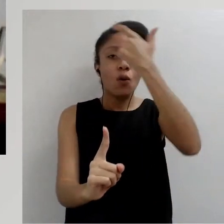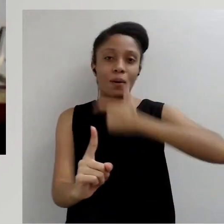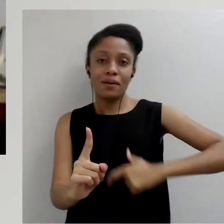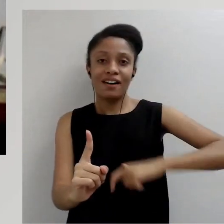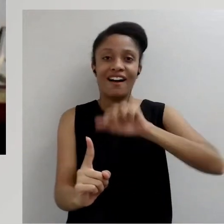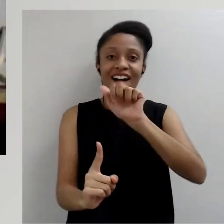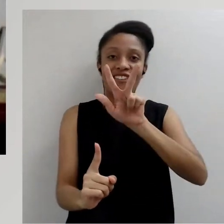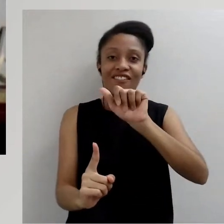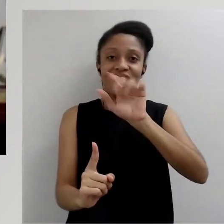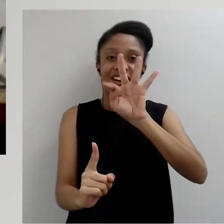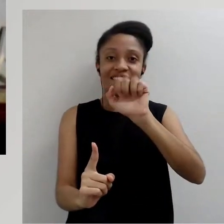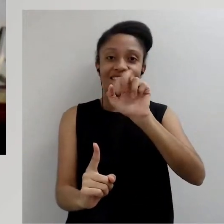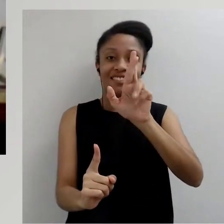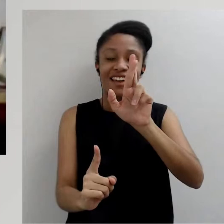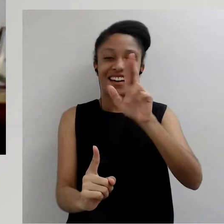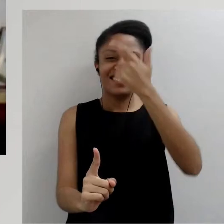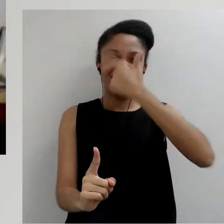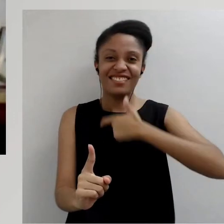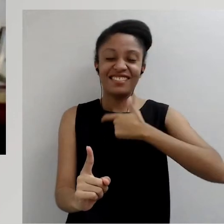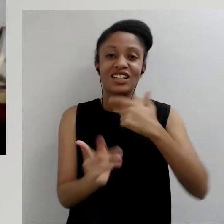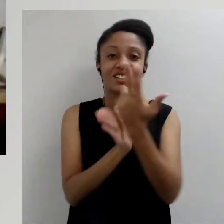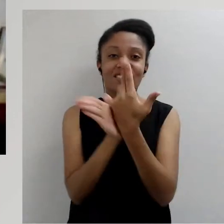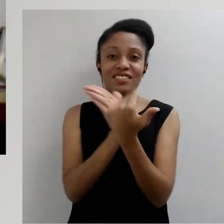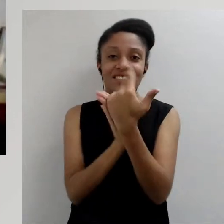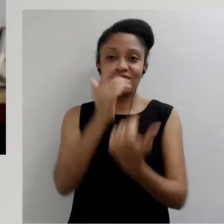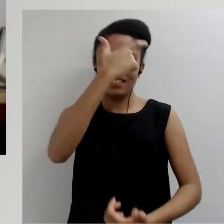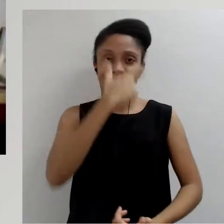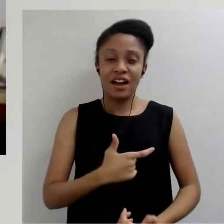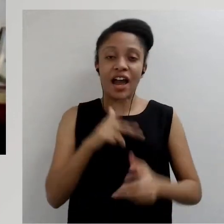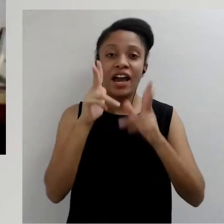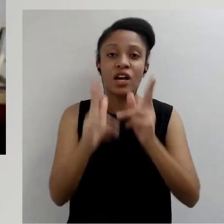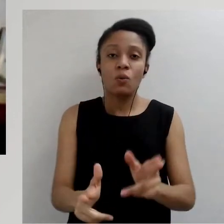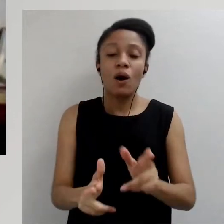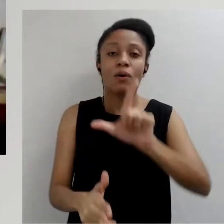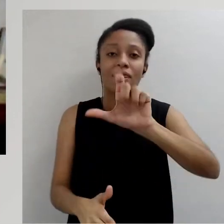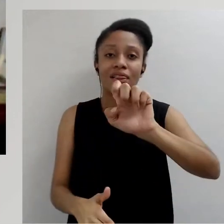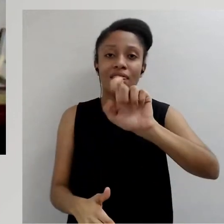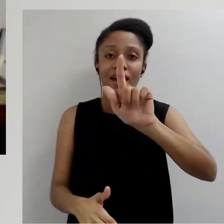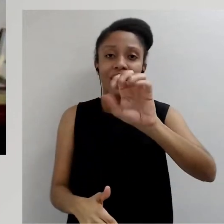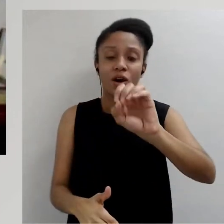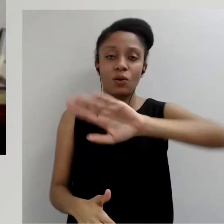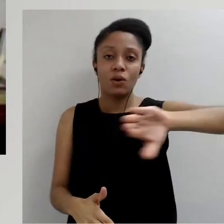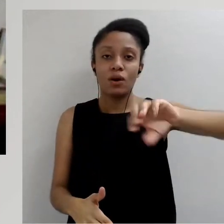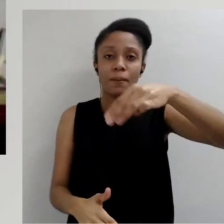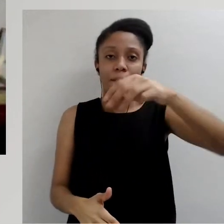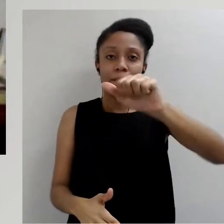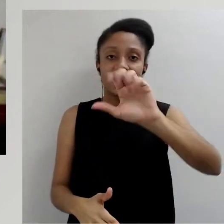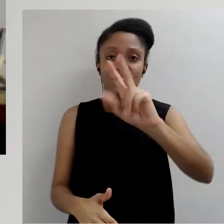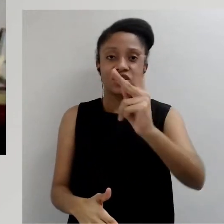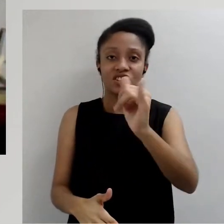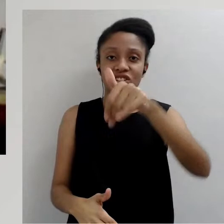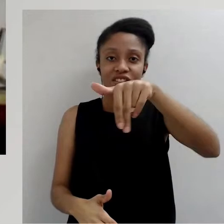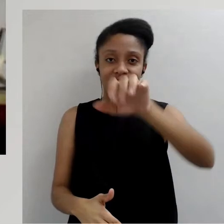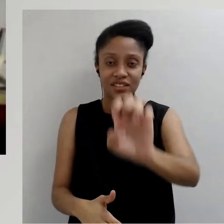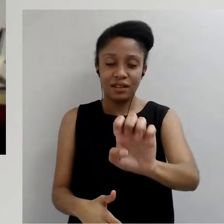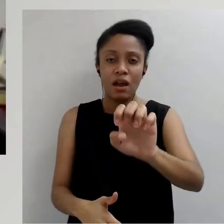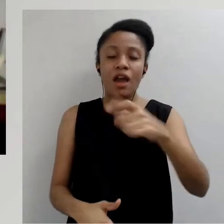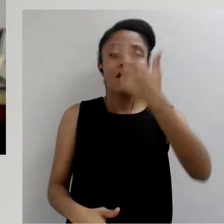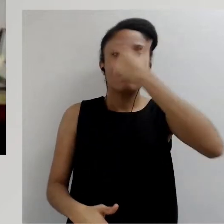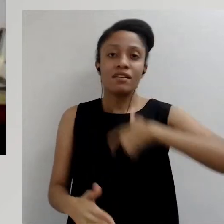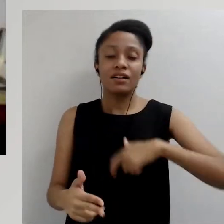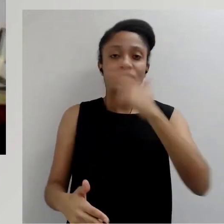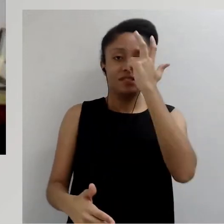perform the task based on the avatar, their avatar. And it's very interesting. It's based on Lego machine. They create